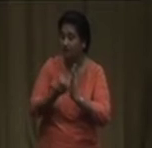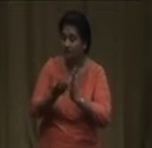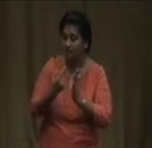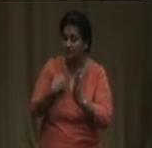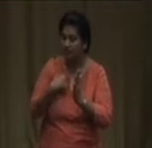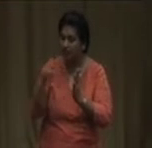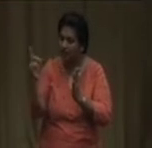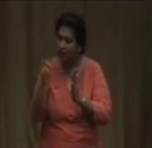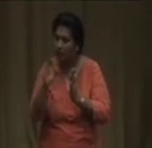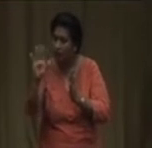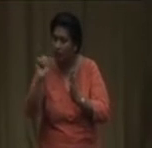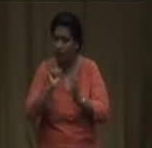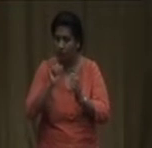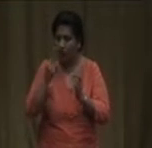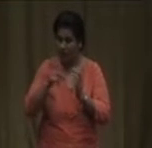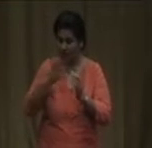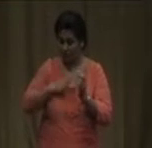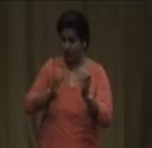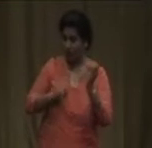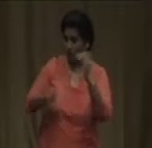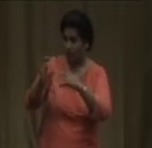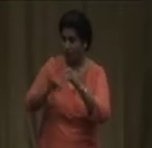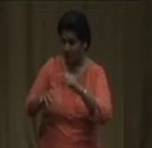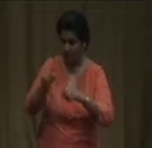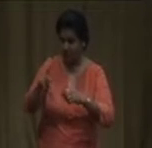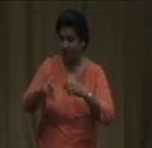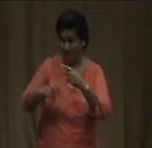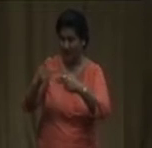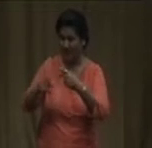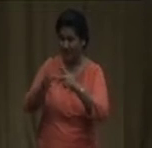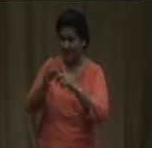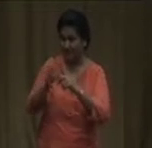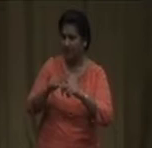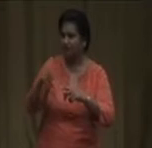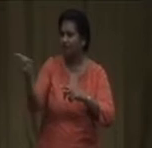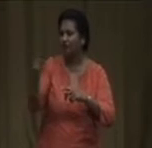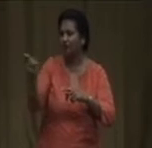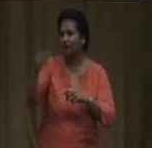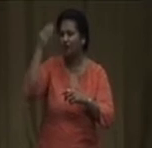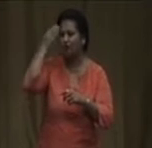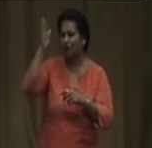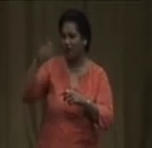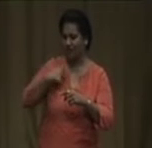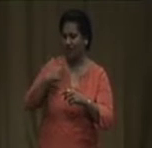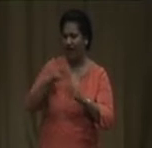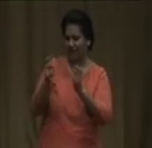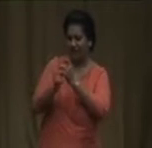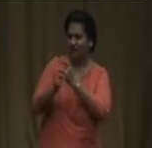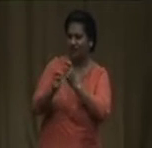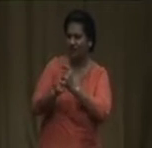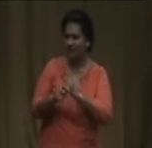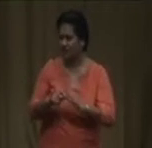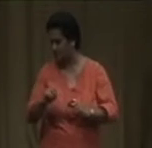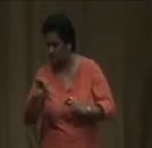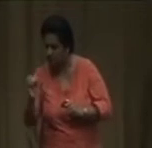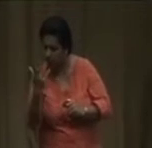your pages as my contribution to helping move this process forward, you wouldn't know that I made that change. And